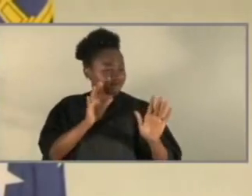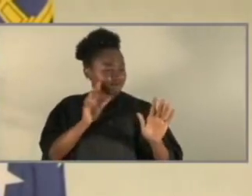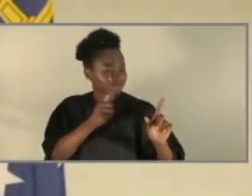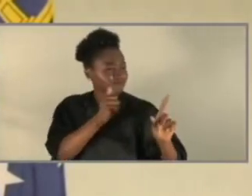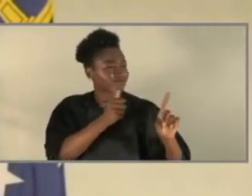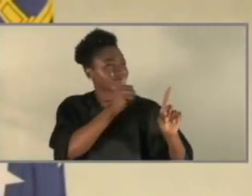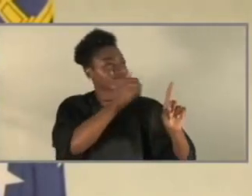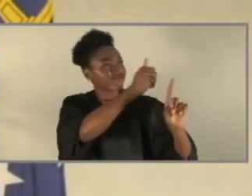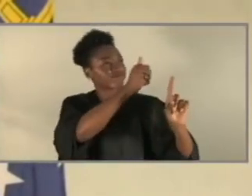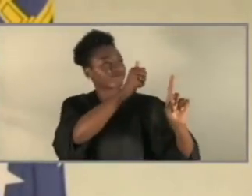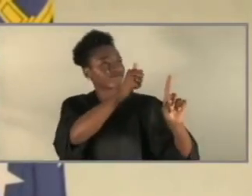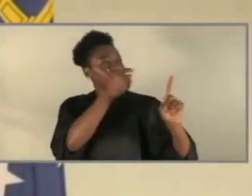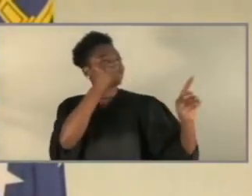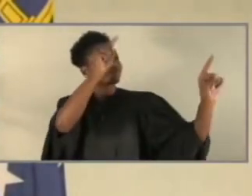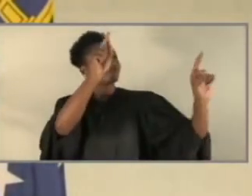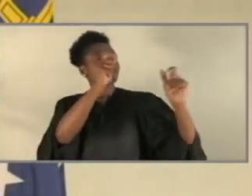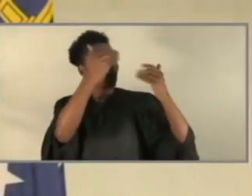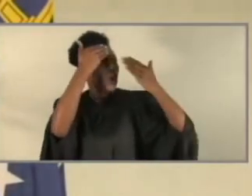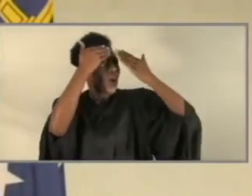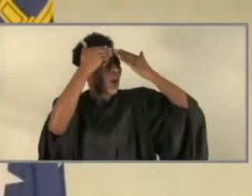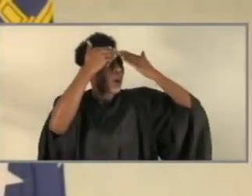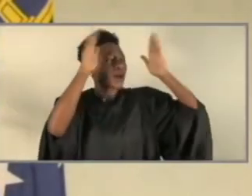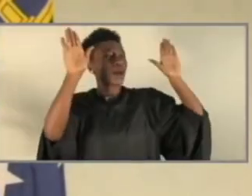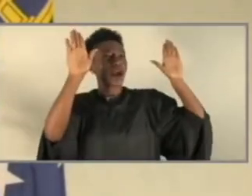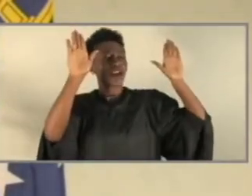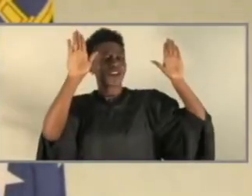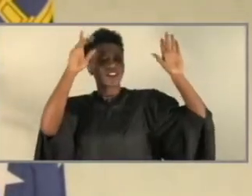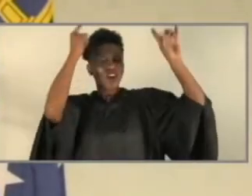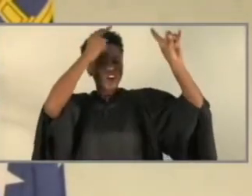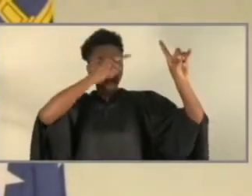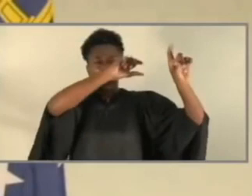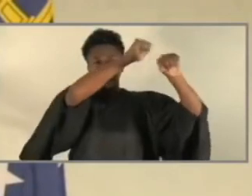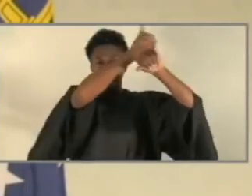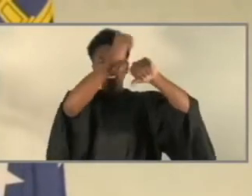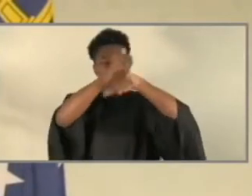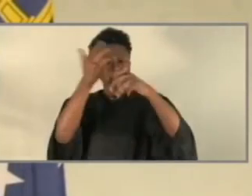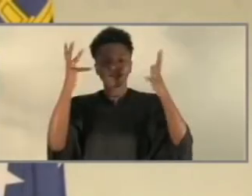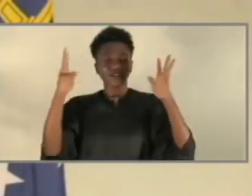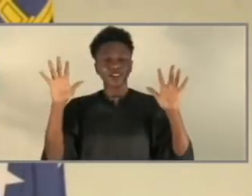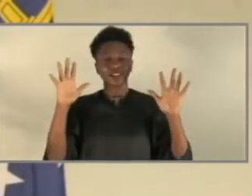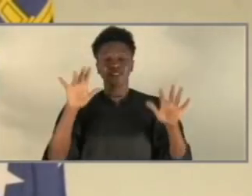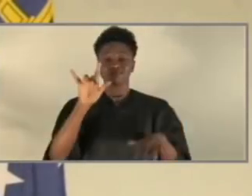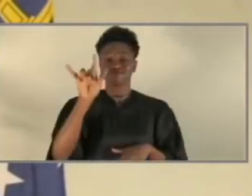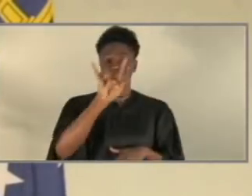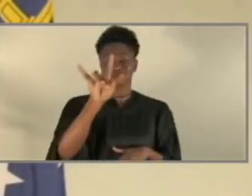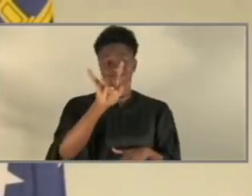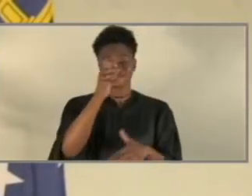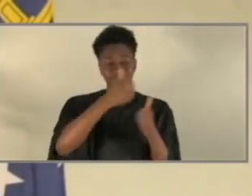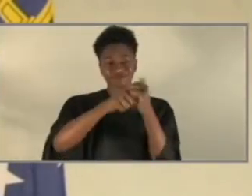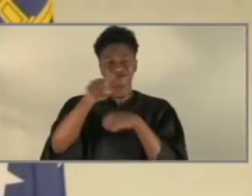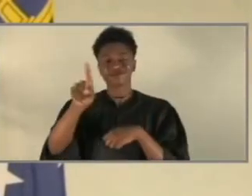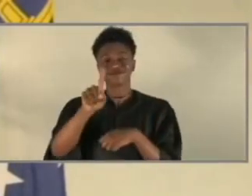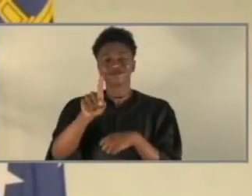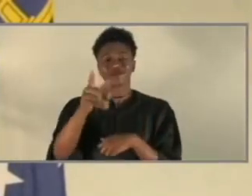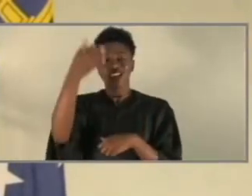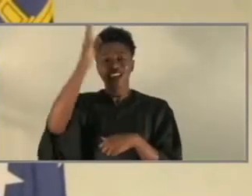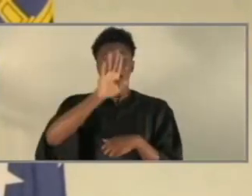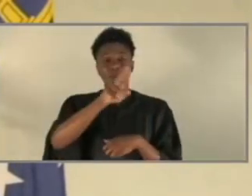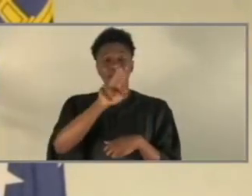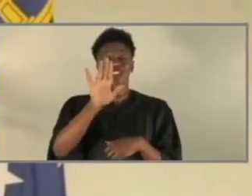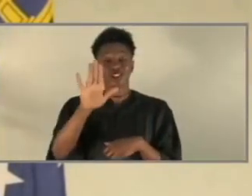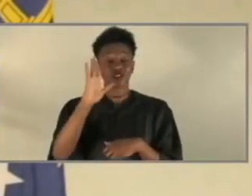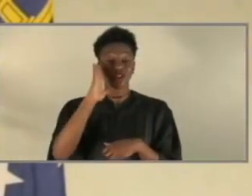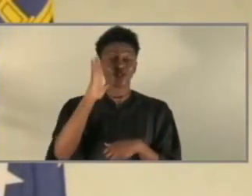open mind with goals previously set. I love each of you, and may God bless your future